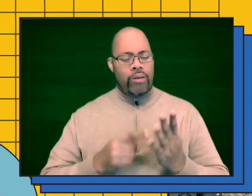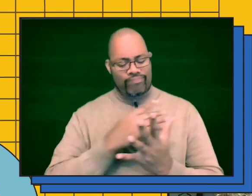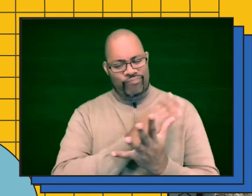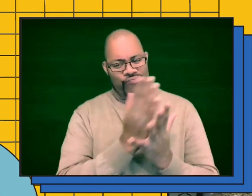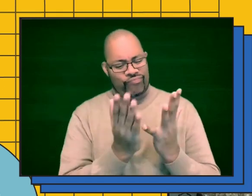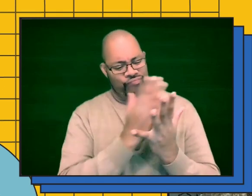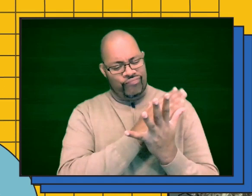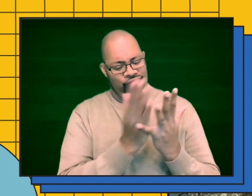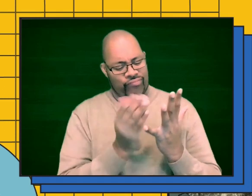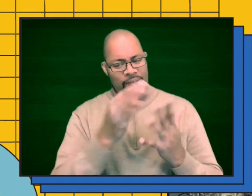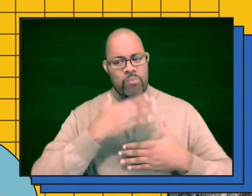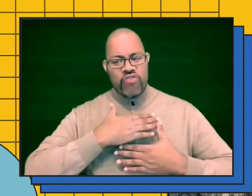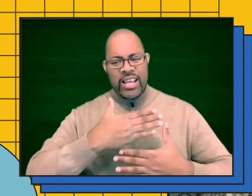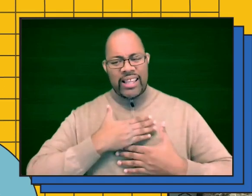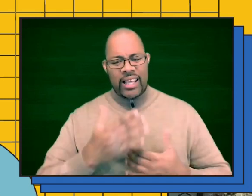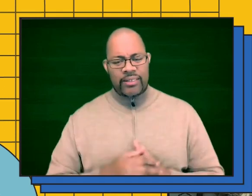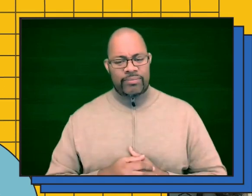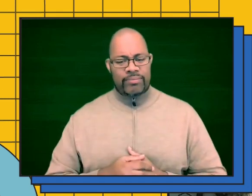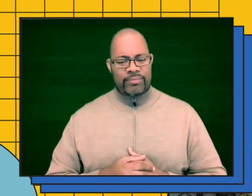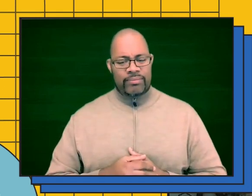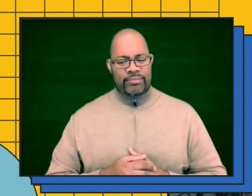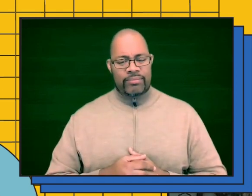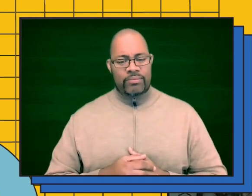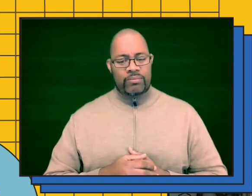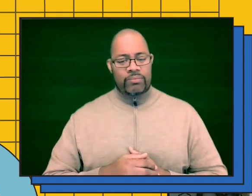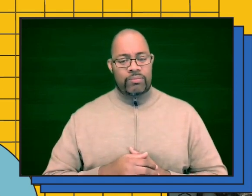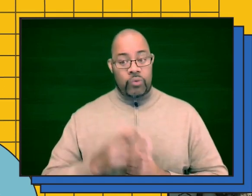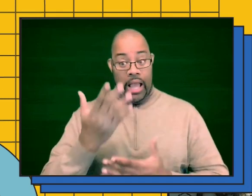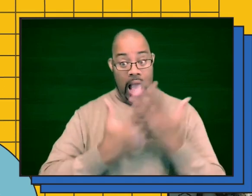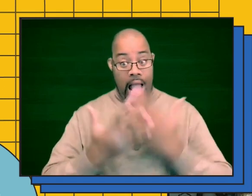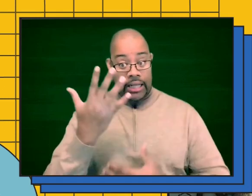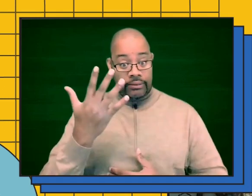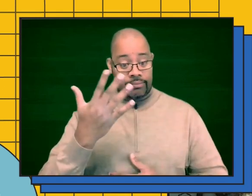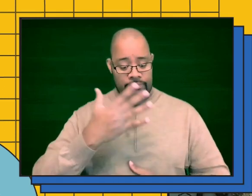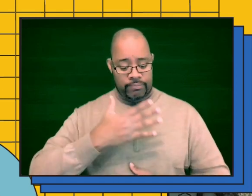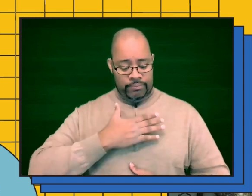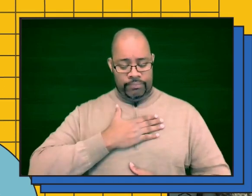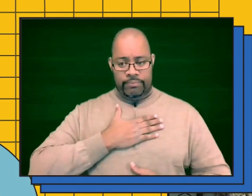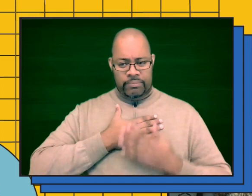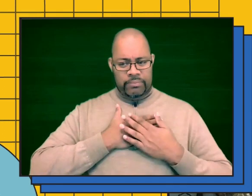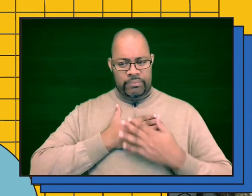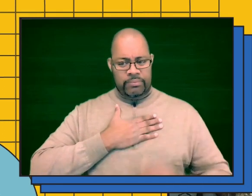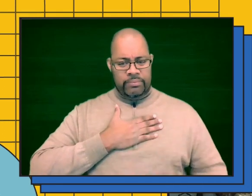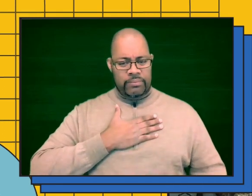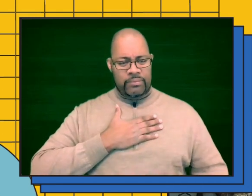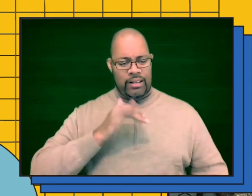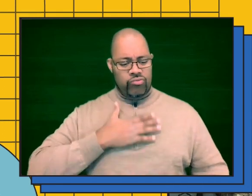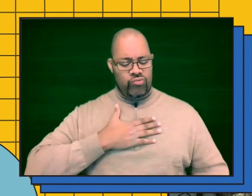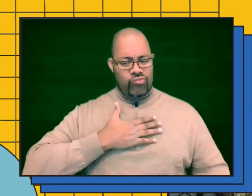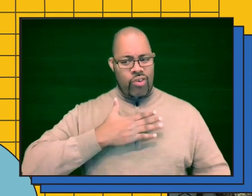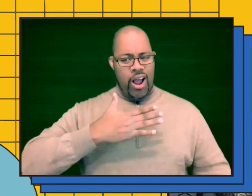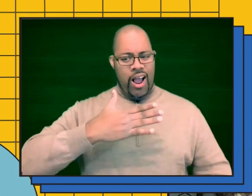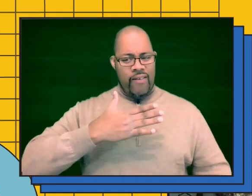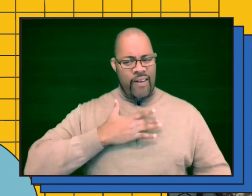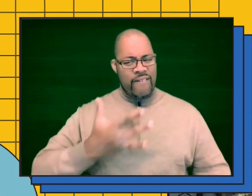What is the scale of breathing? You put your hand on your individual chest as